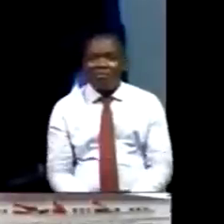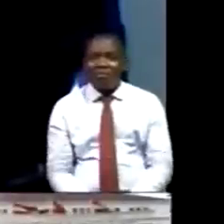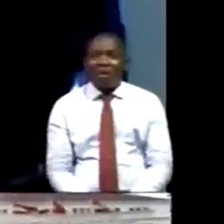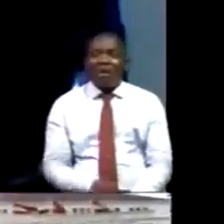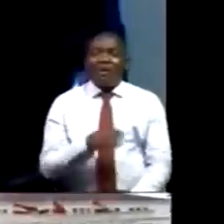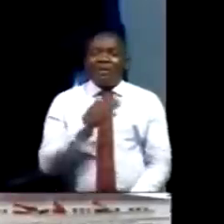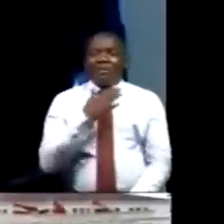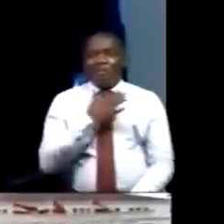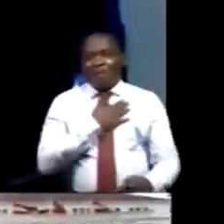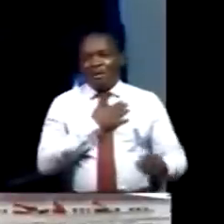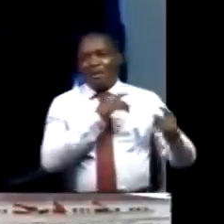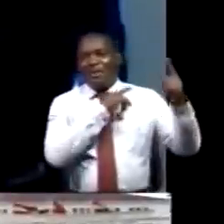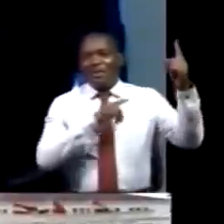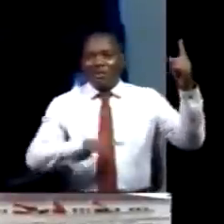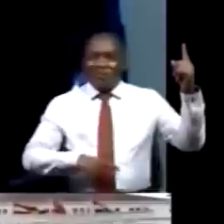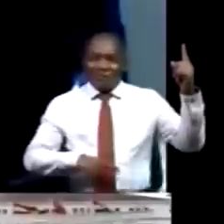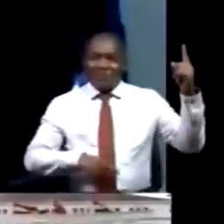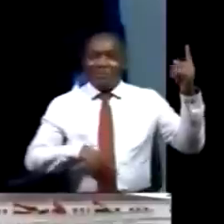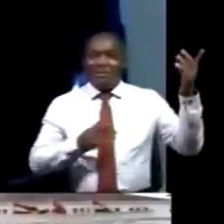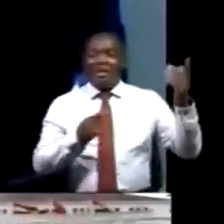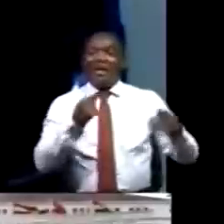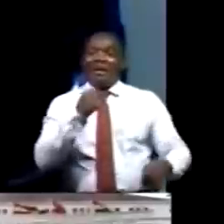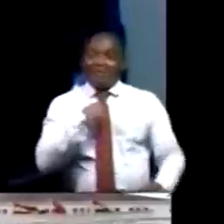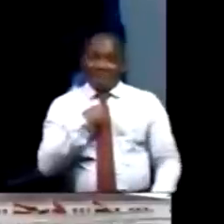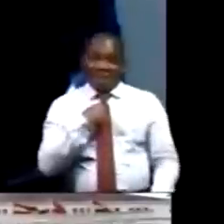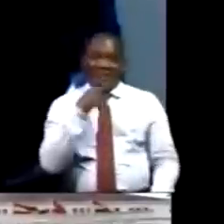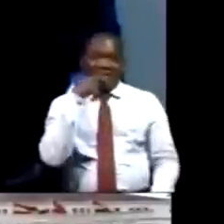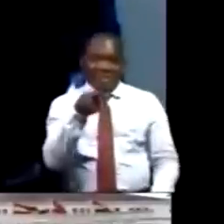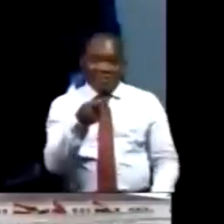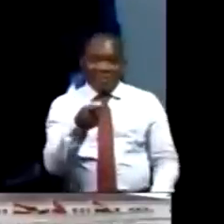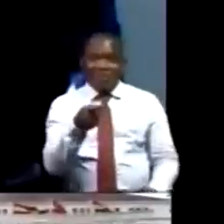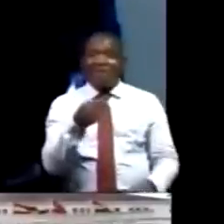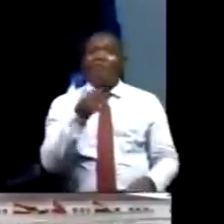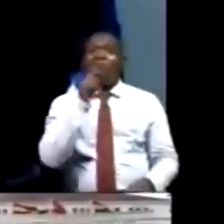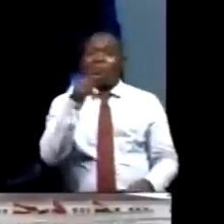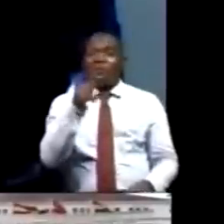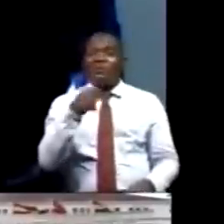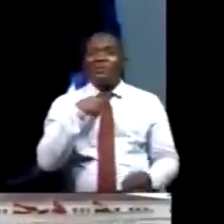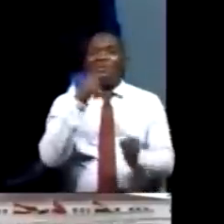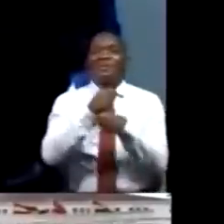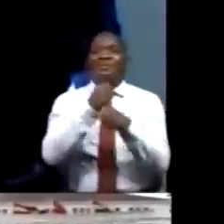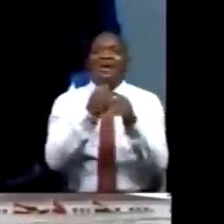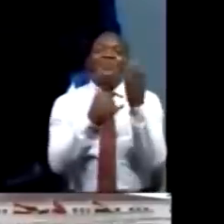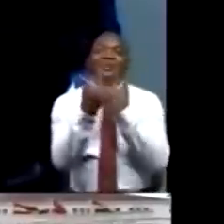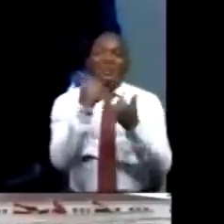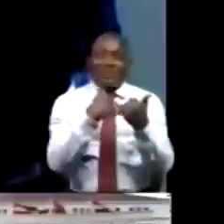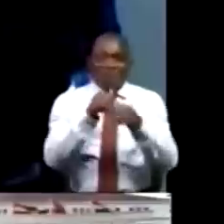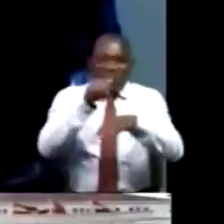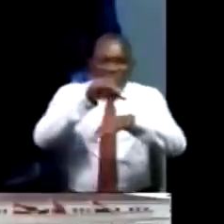My lords, I indicated that I made a mistake on